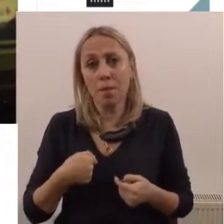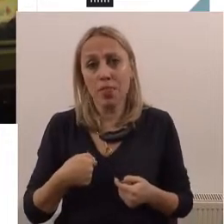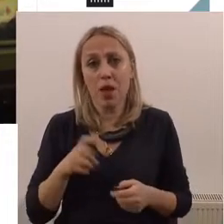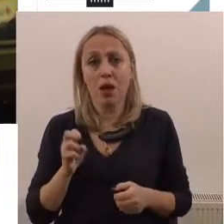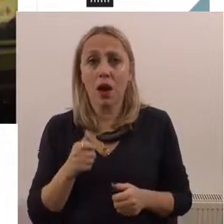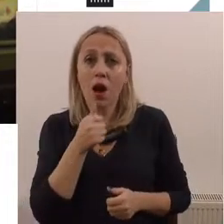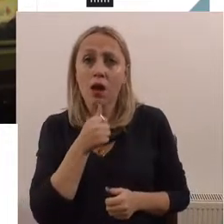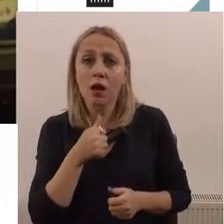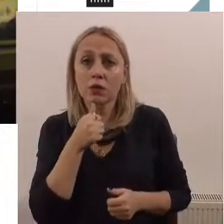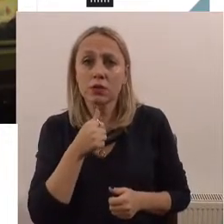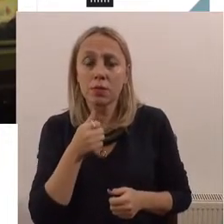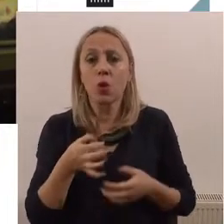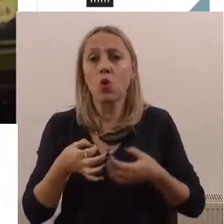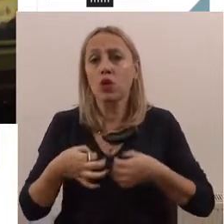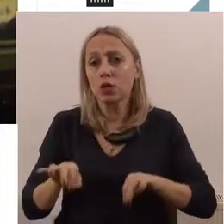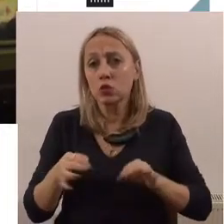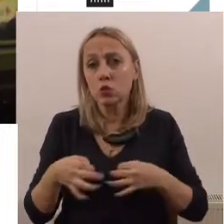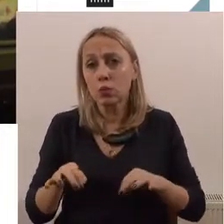And